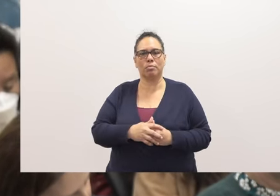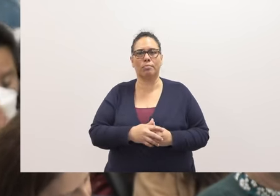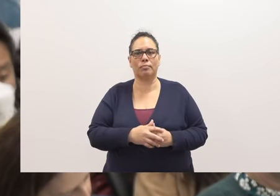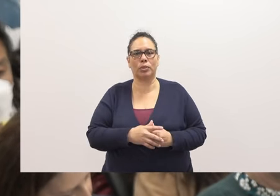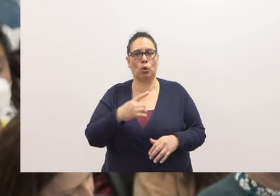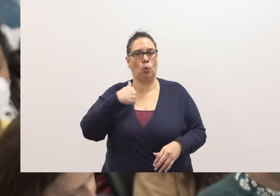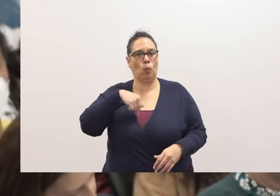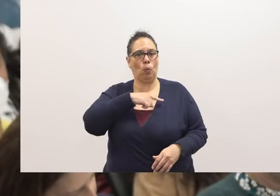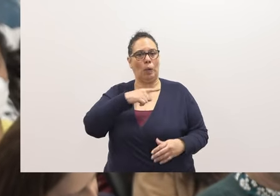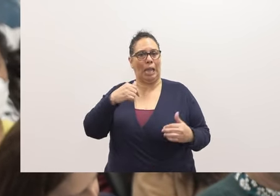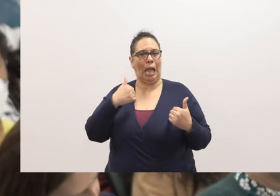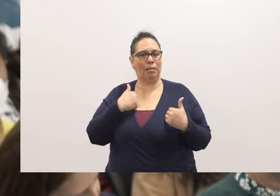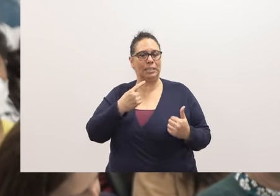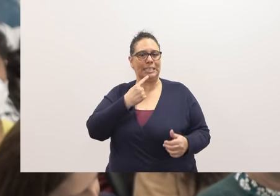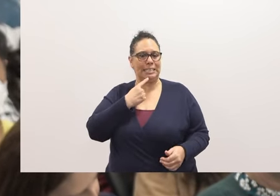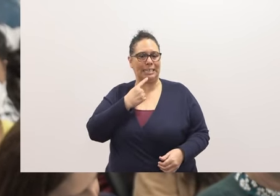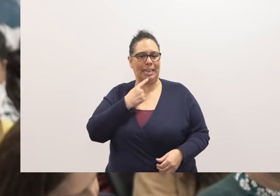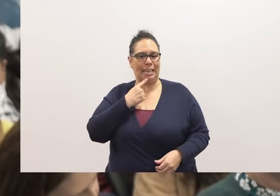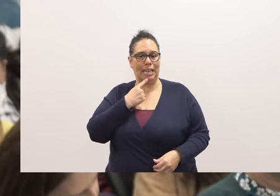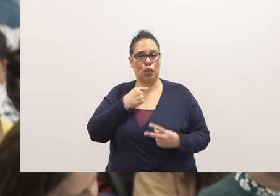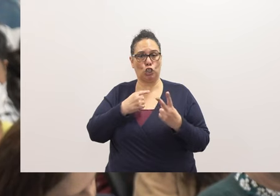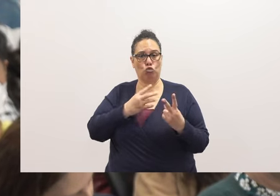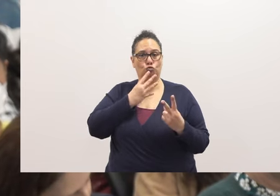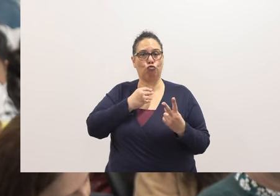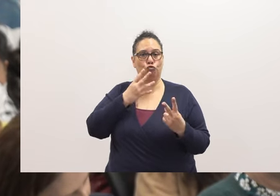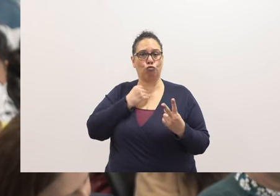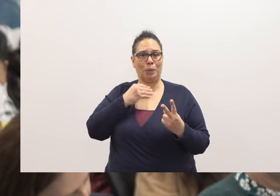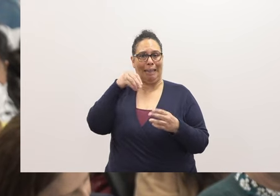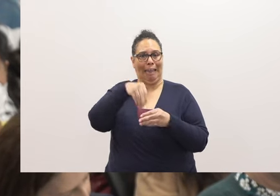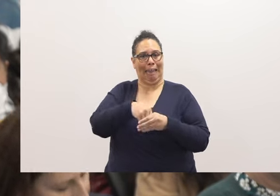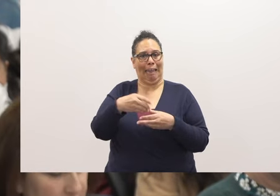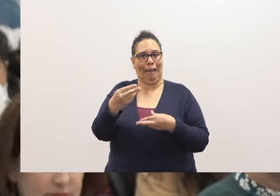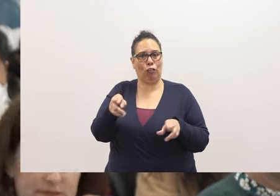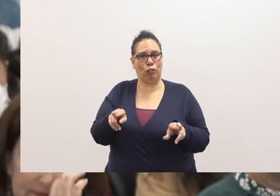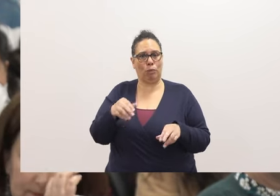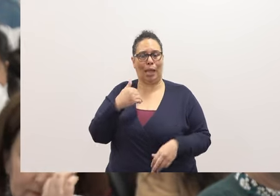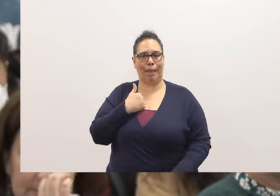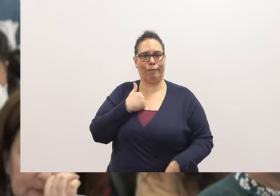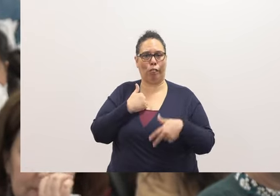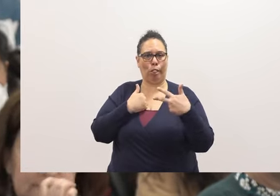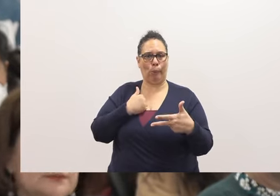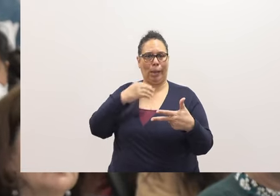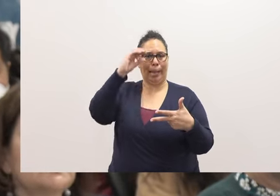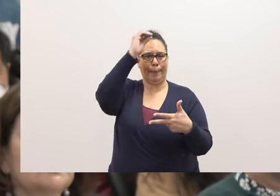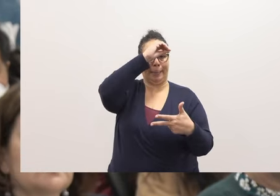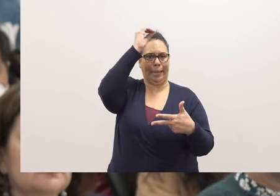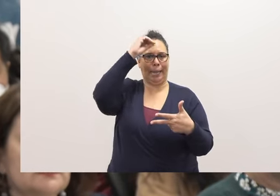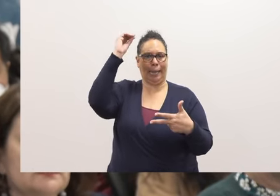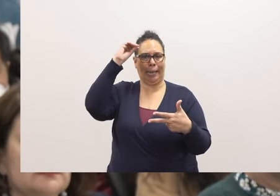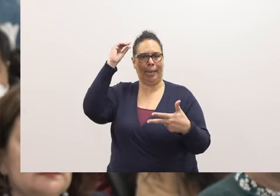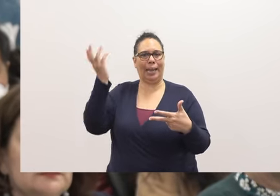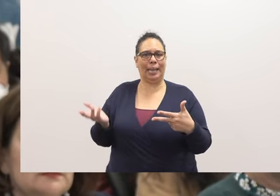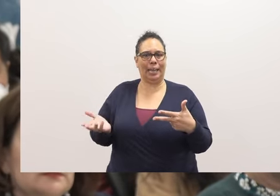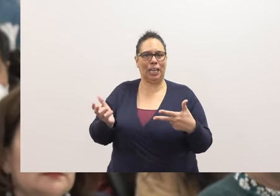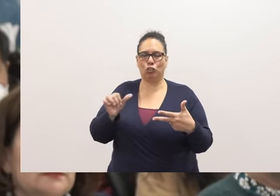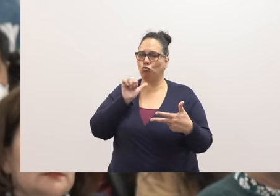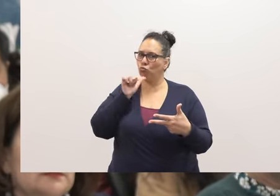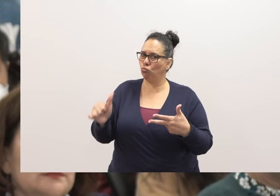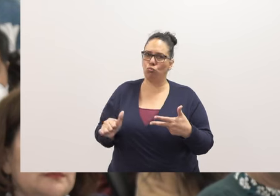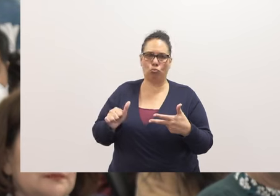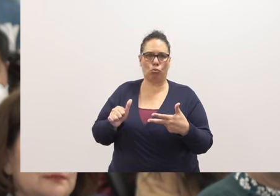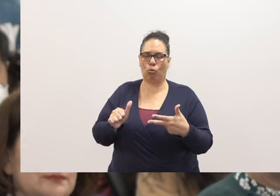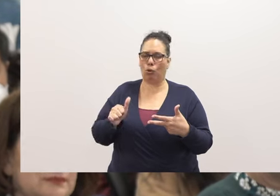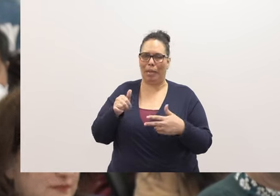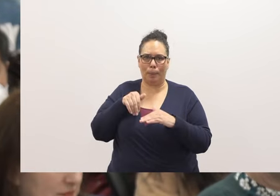We have a saying, you put two Jews in a room and you have three opinions. So don't buckle under the pressure of